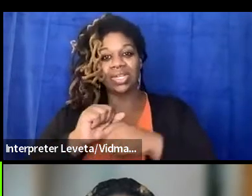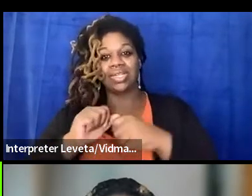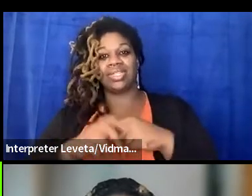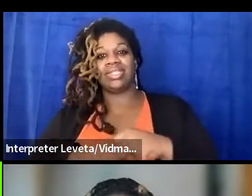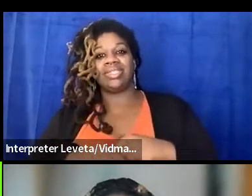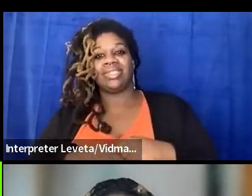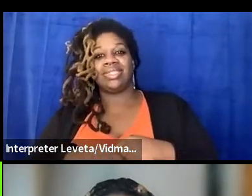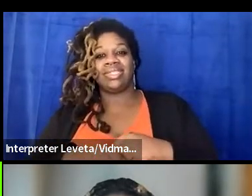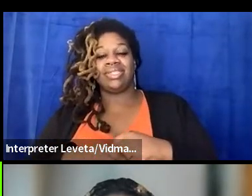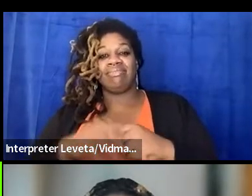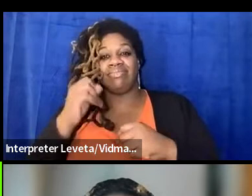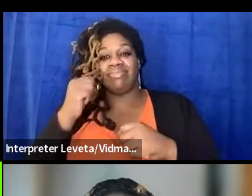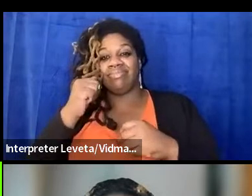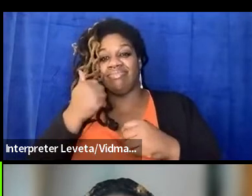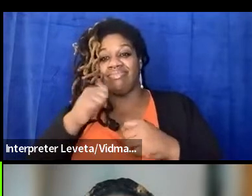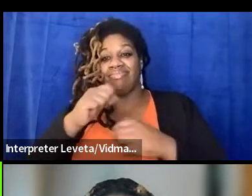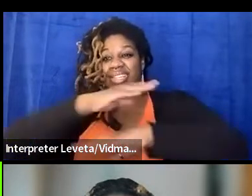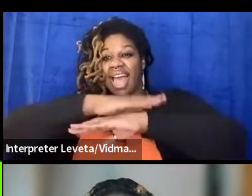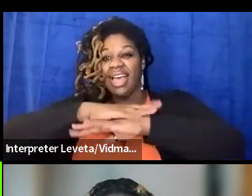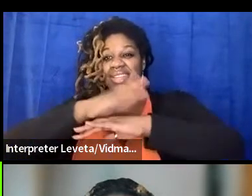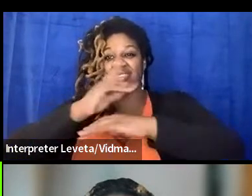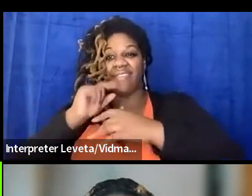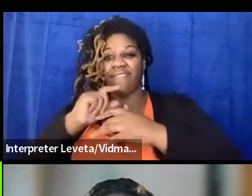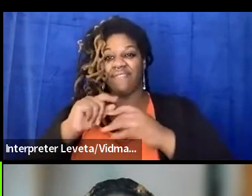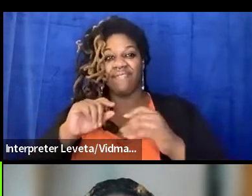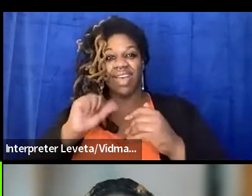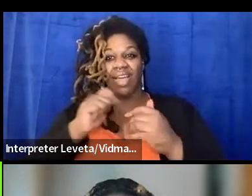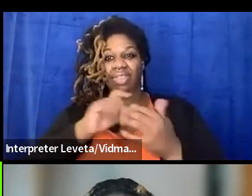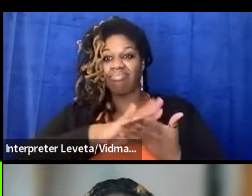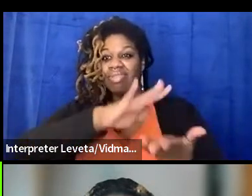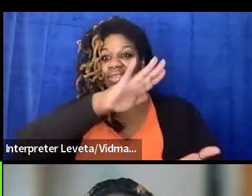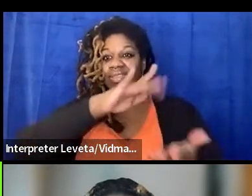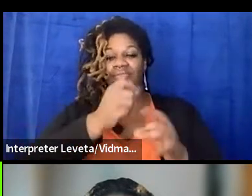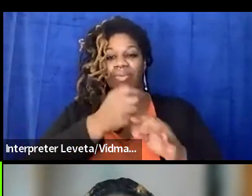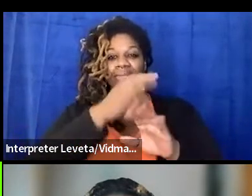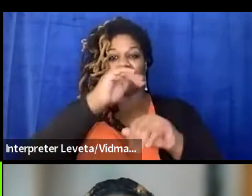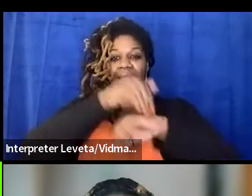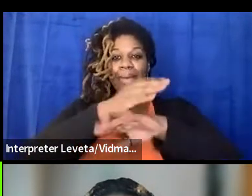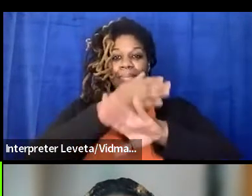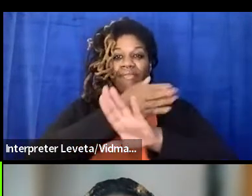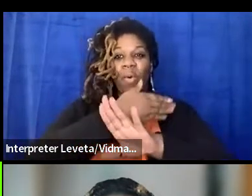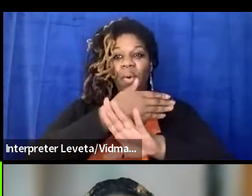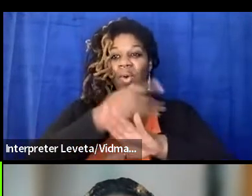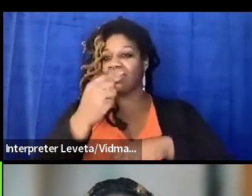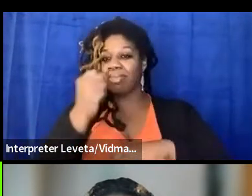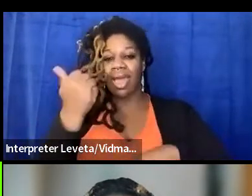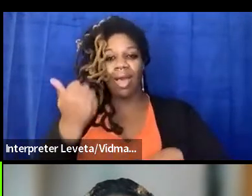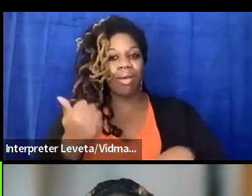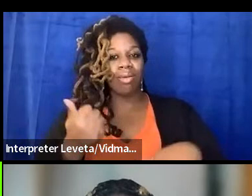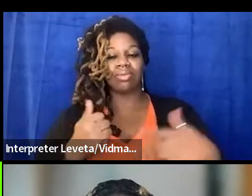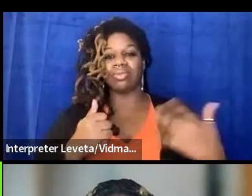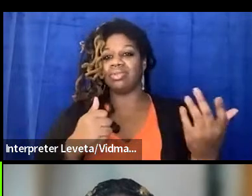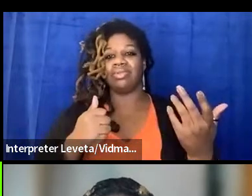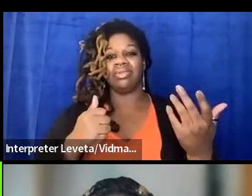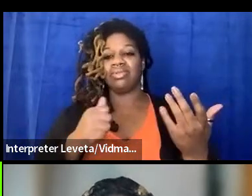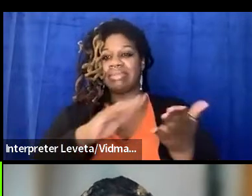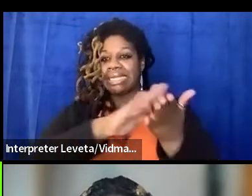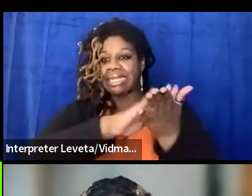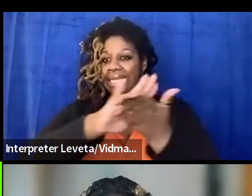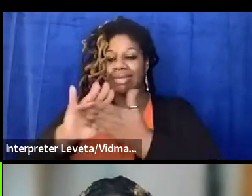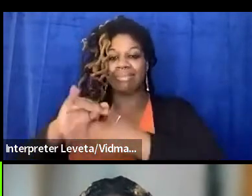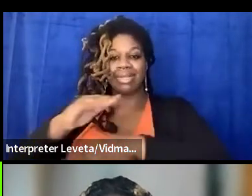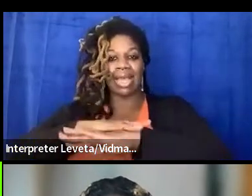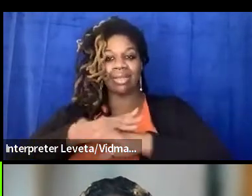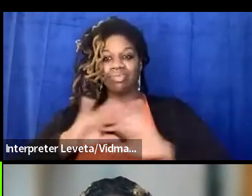the distractions I have on my desk from the previous night, whether it sort of be just something I was doing with my hands.